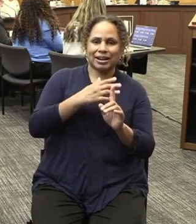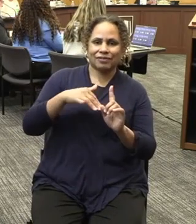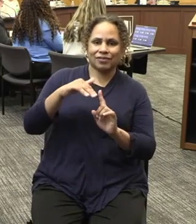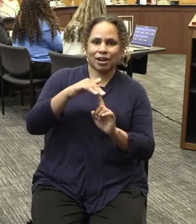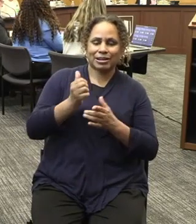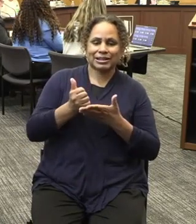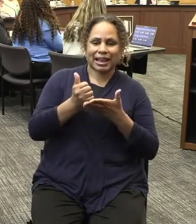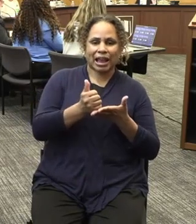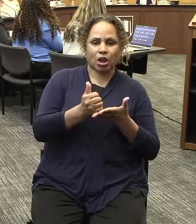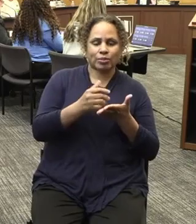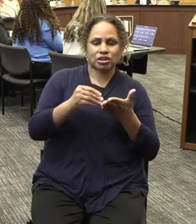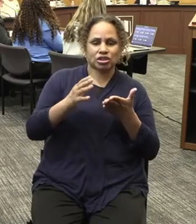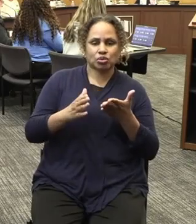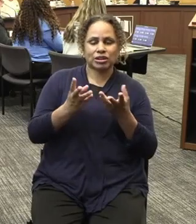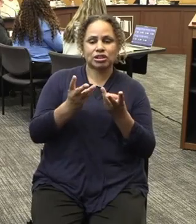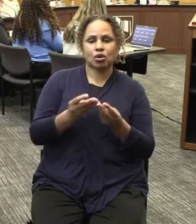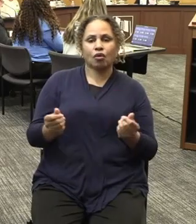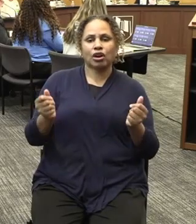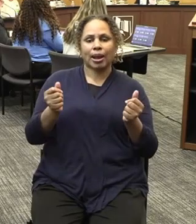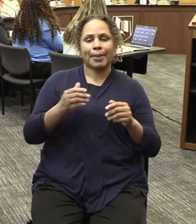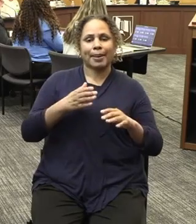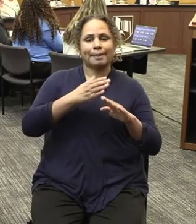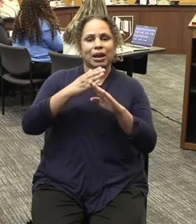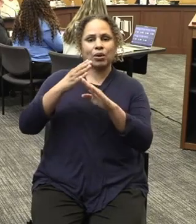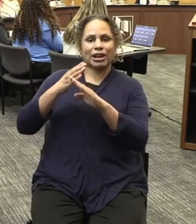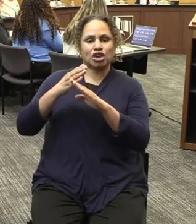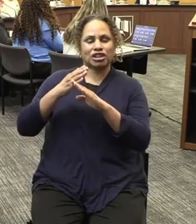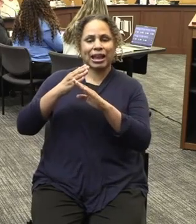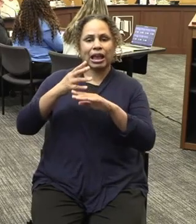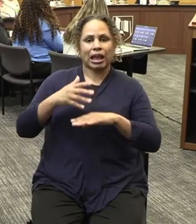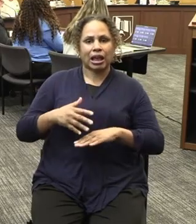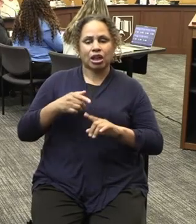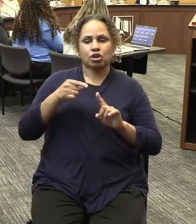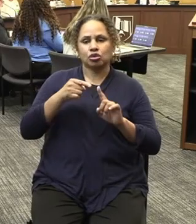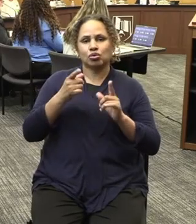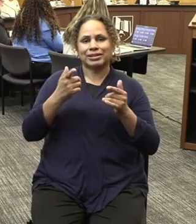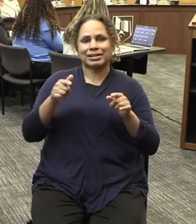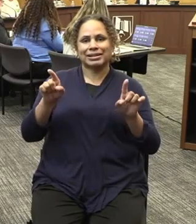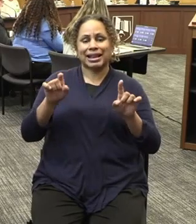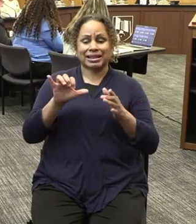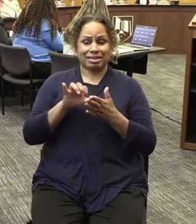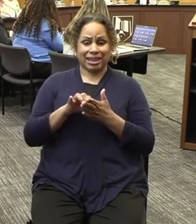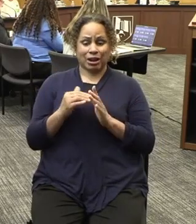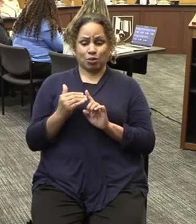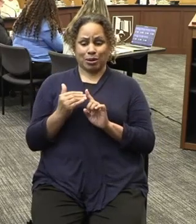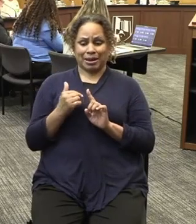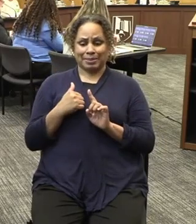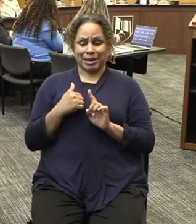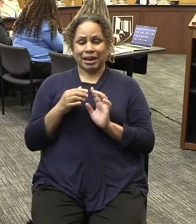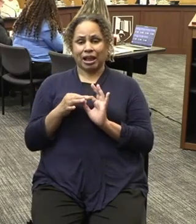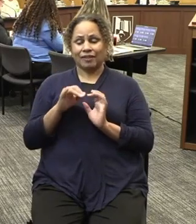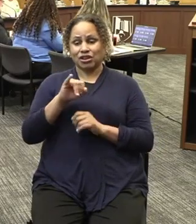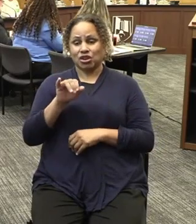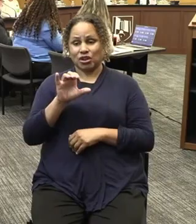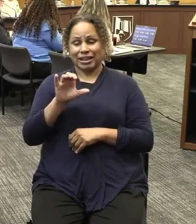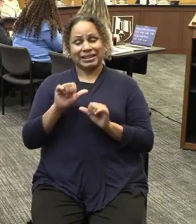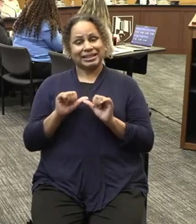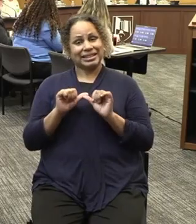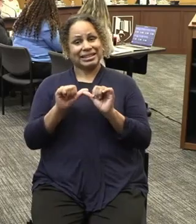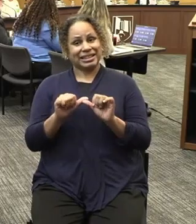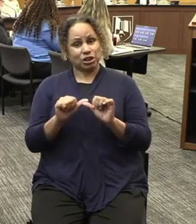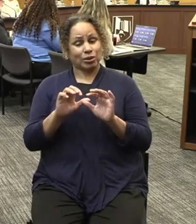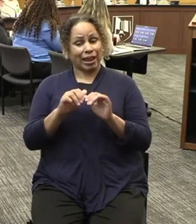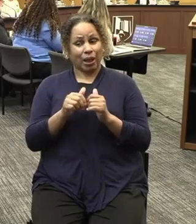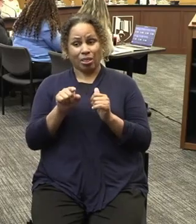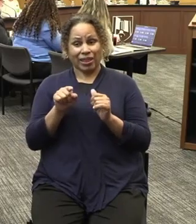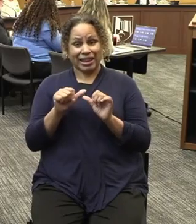students overcome barriers to success. And then that kind of reminded me of Joliet Junior College how they continue